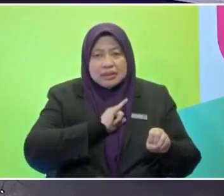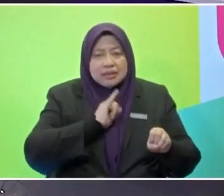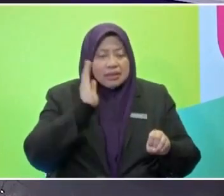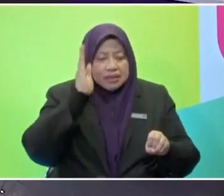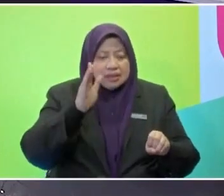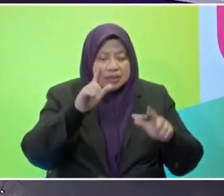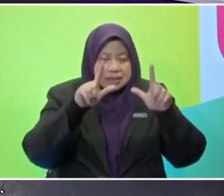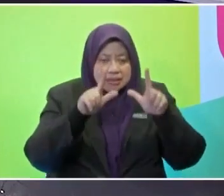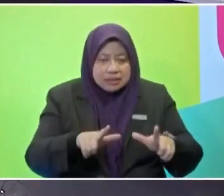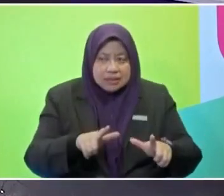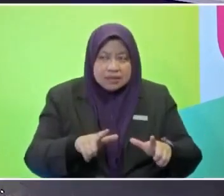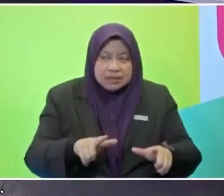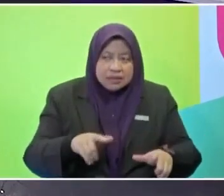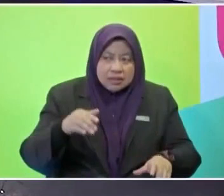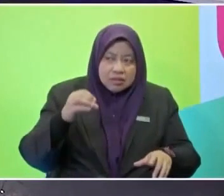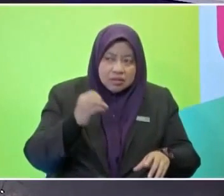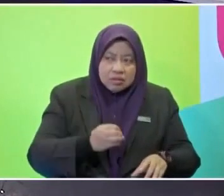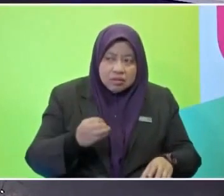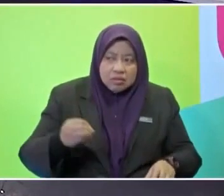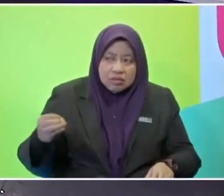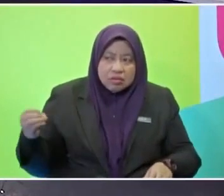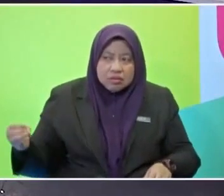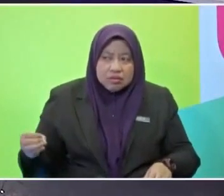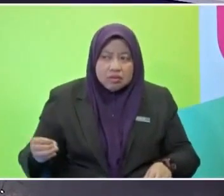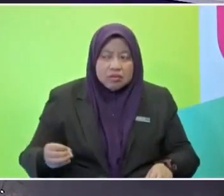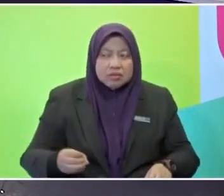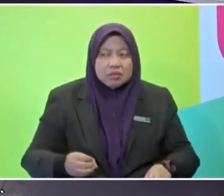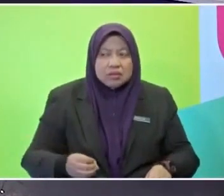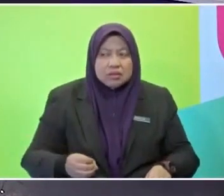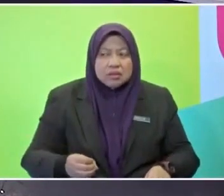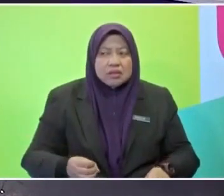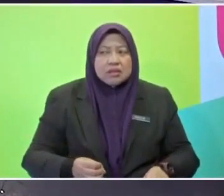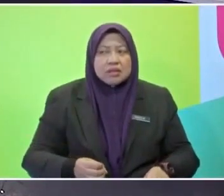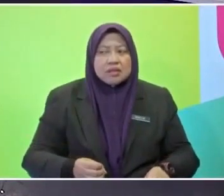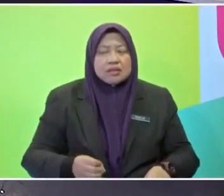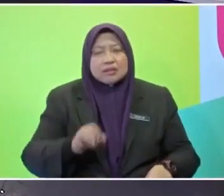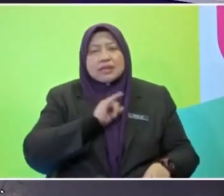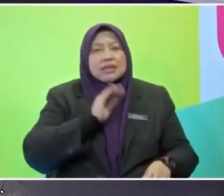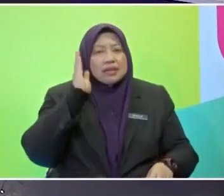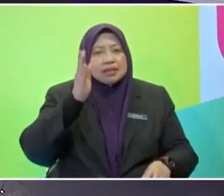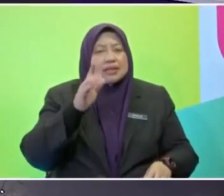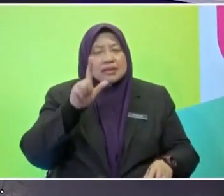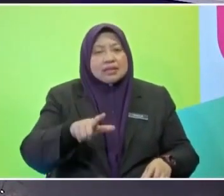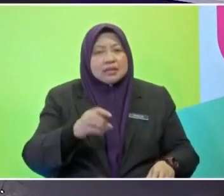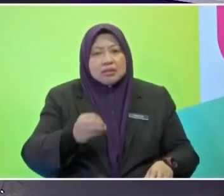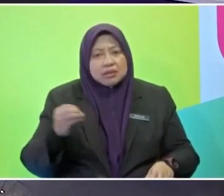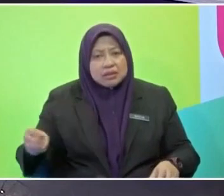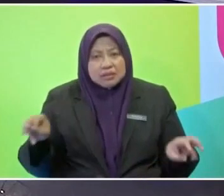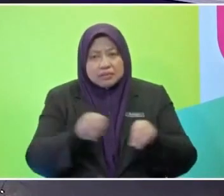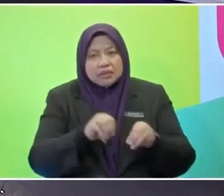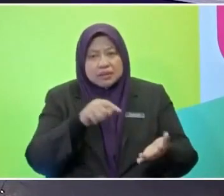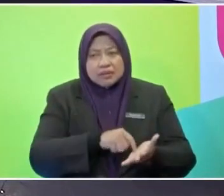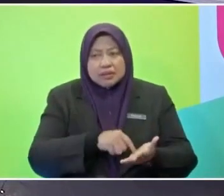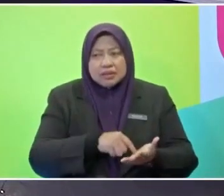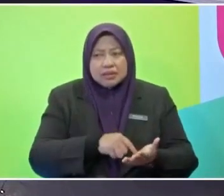vertically, horizontally. Yeah. This one. Okay, upright. I think we're going to put it horizontally. Okay. Okay,